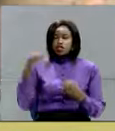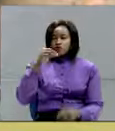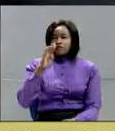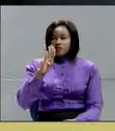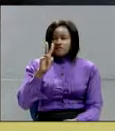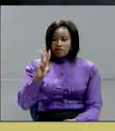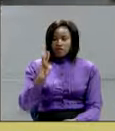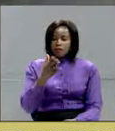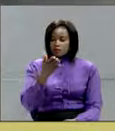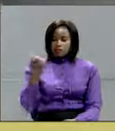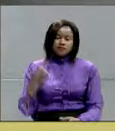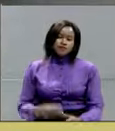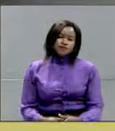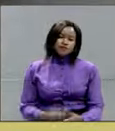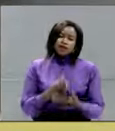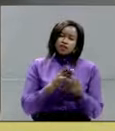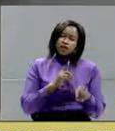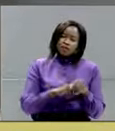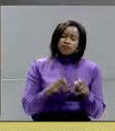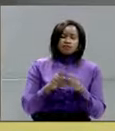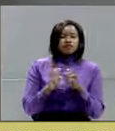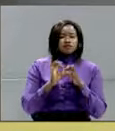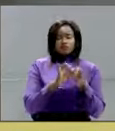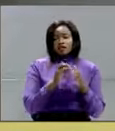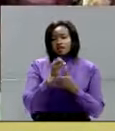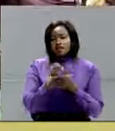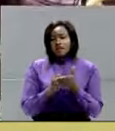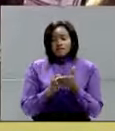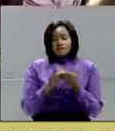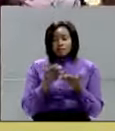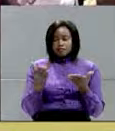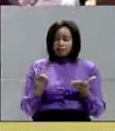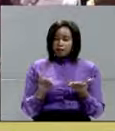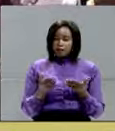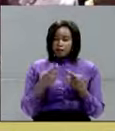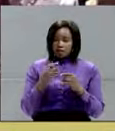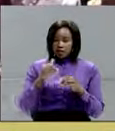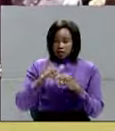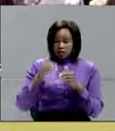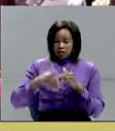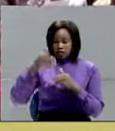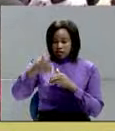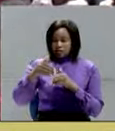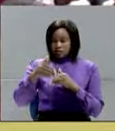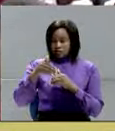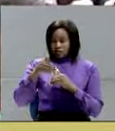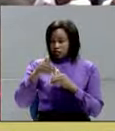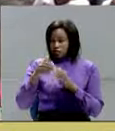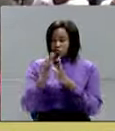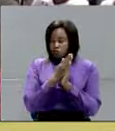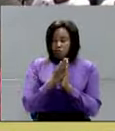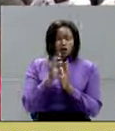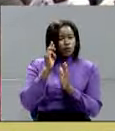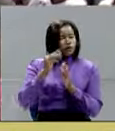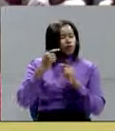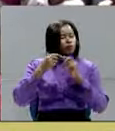violence, sometimes with a linkage to HIV/AIDS. In our next episode, we seek to explore more